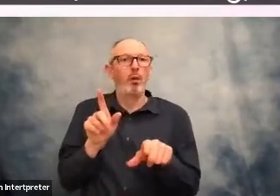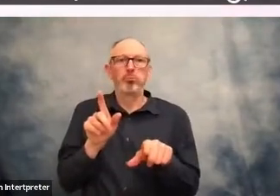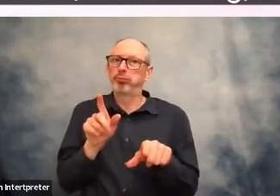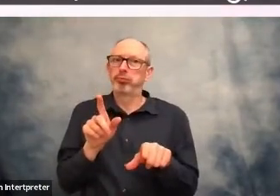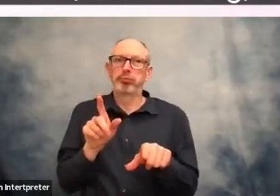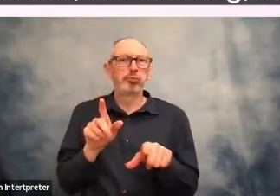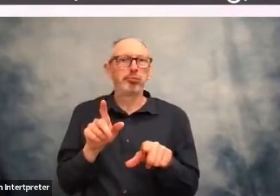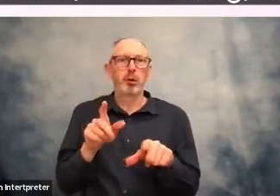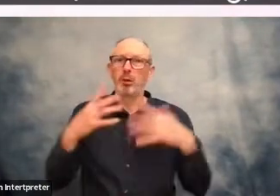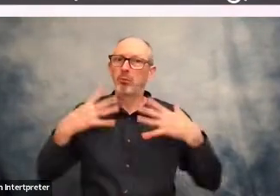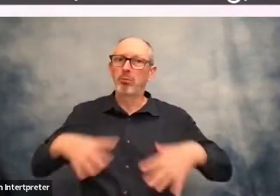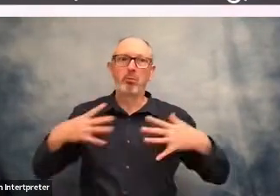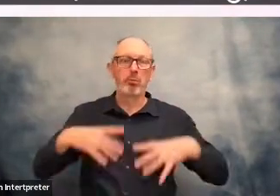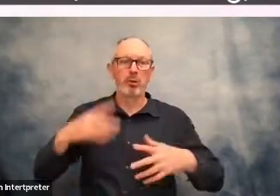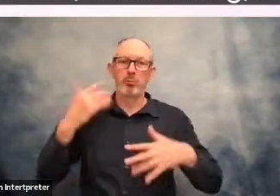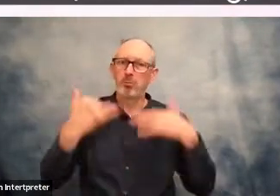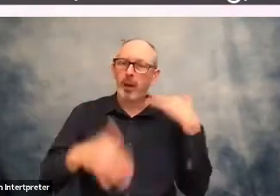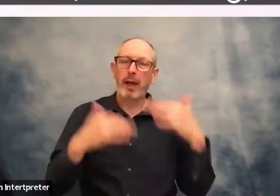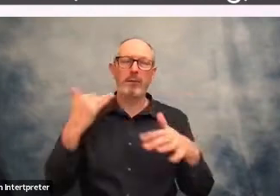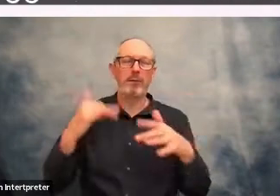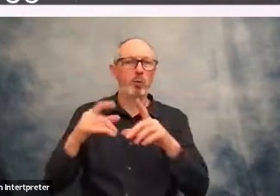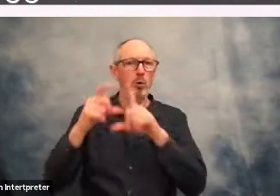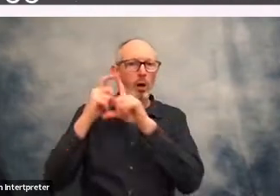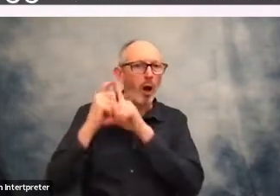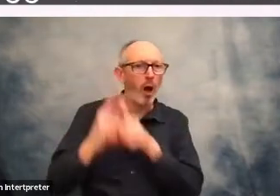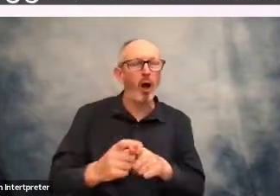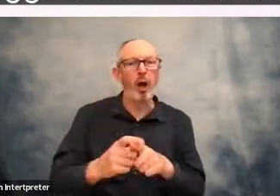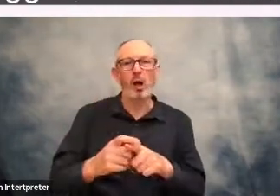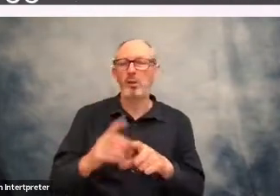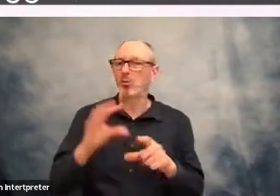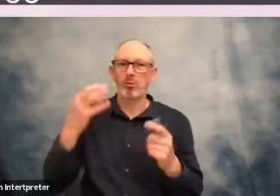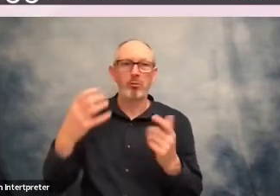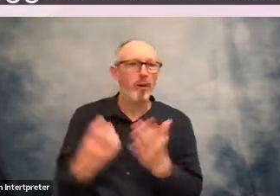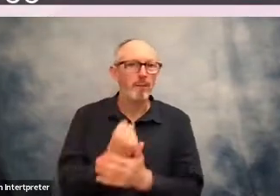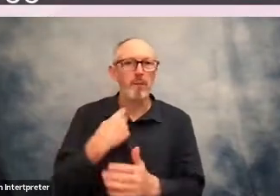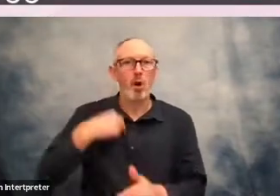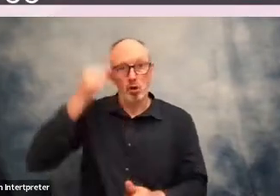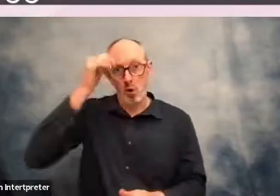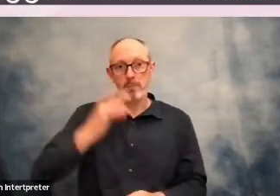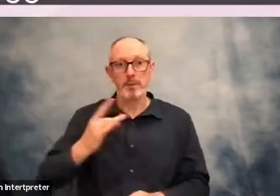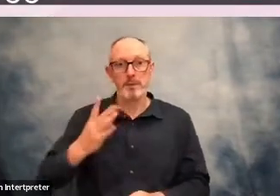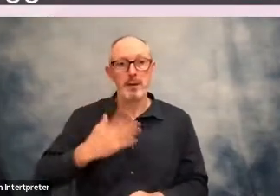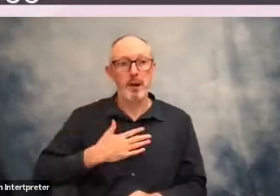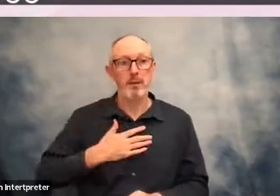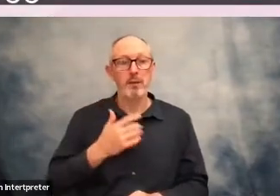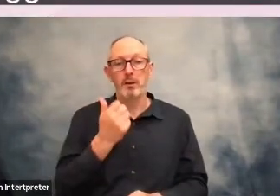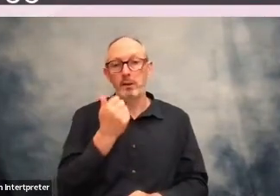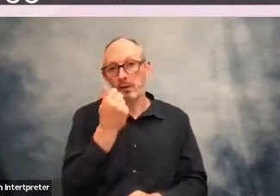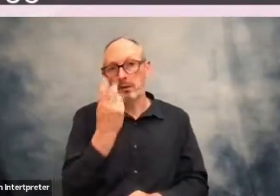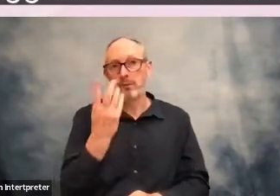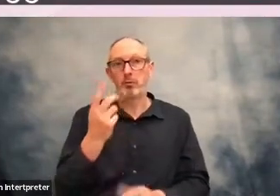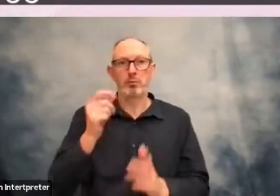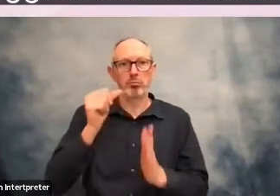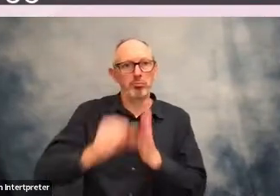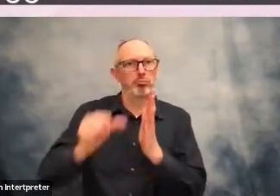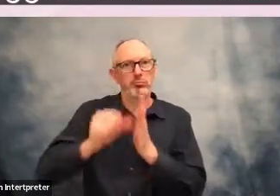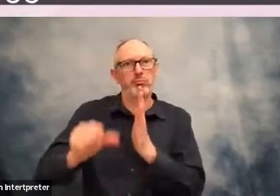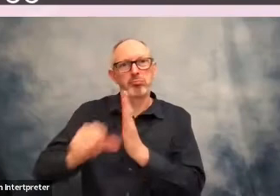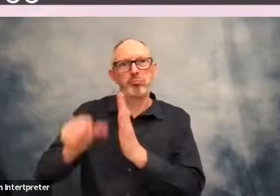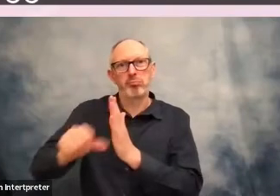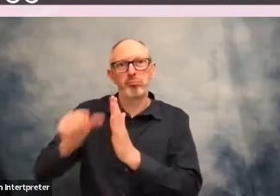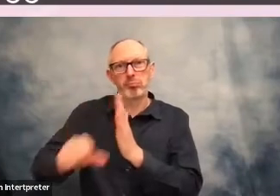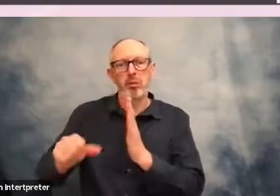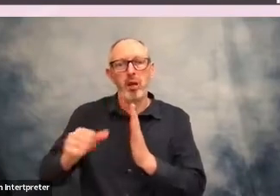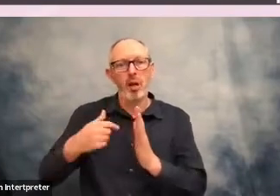painful, frustrating, and unsafe. I know this firsthand. After multiple orthopedic surgeries, I struggled with something